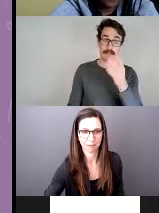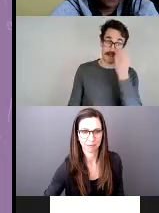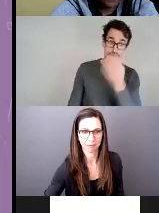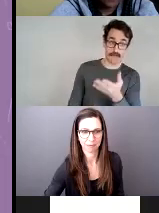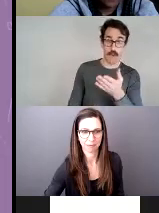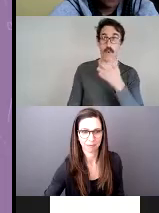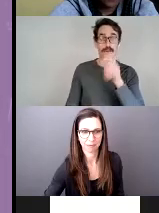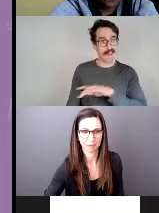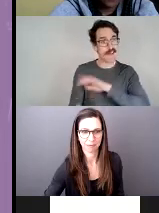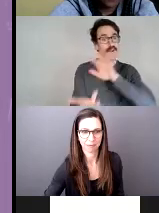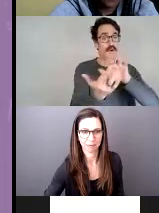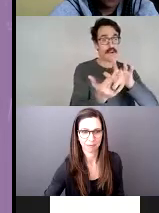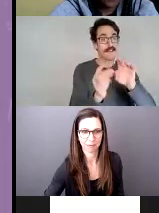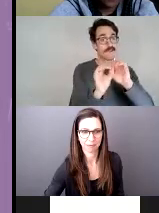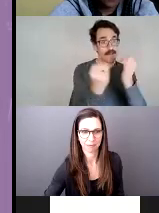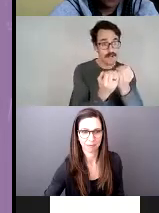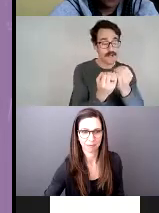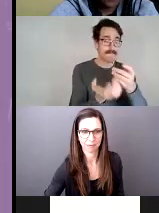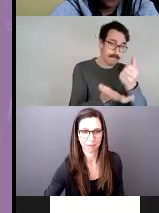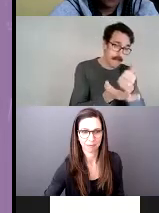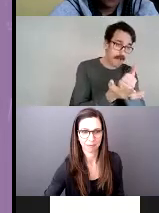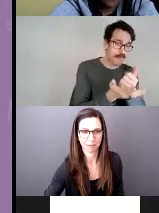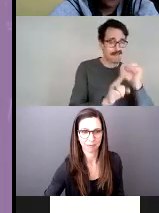organization themselves.